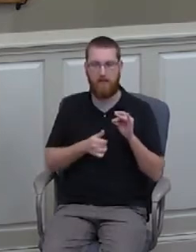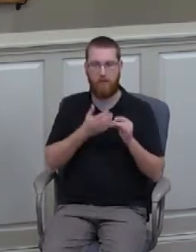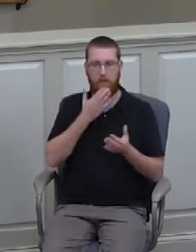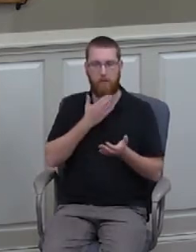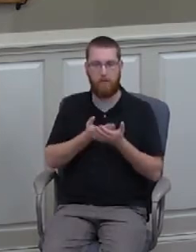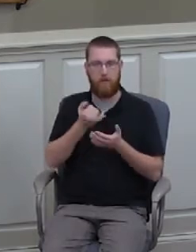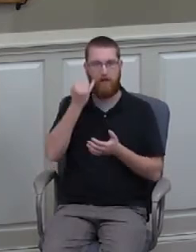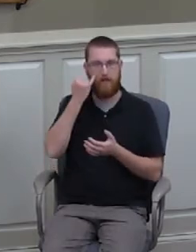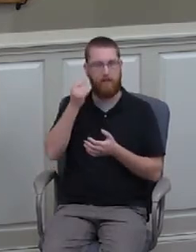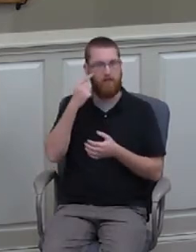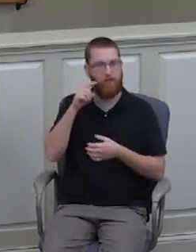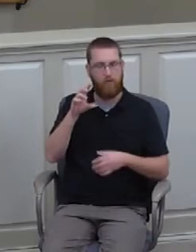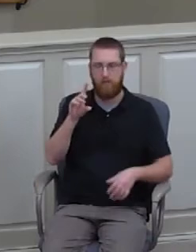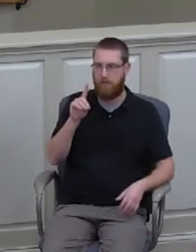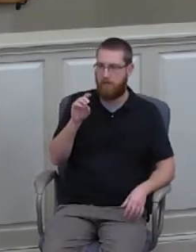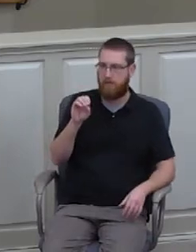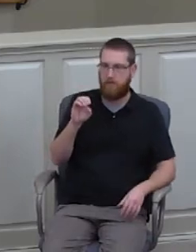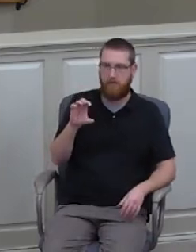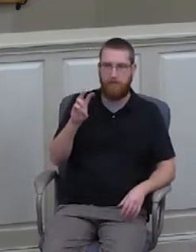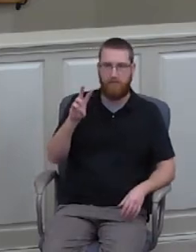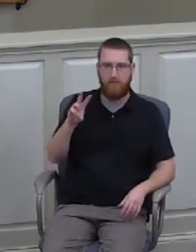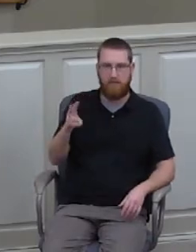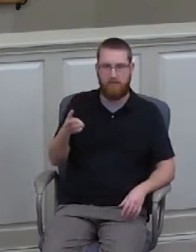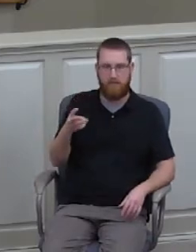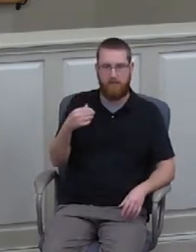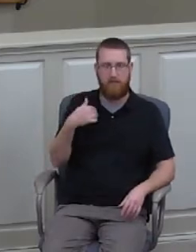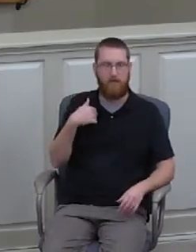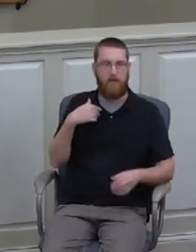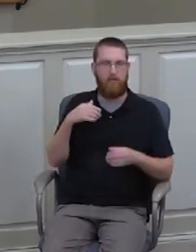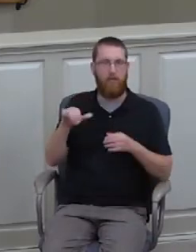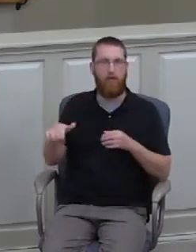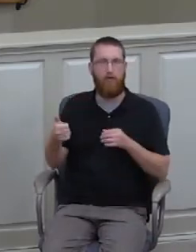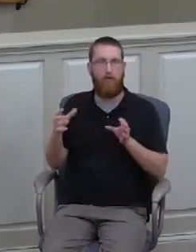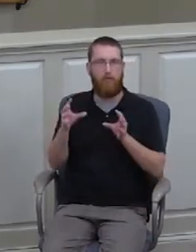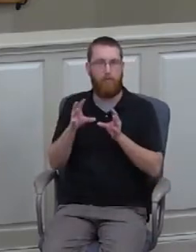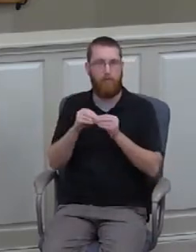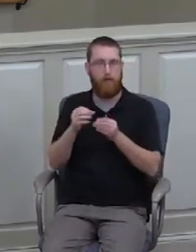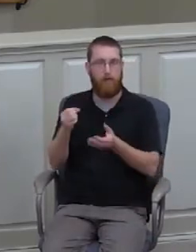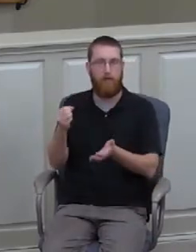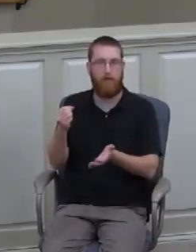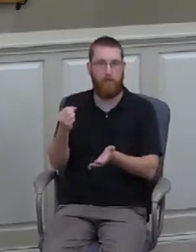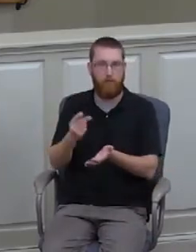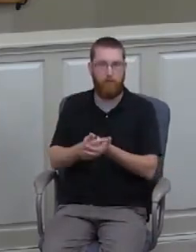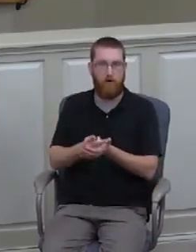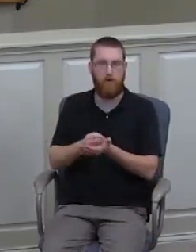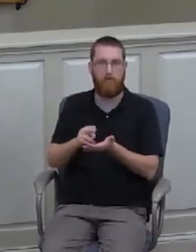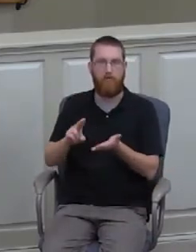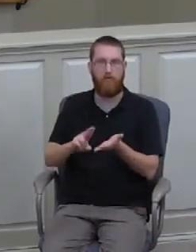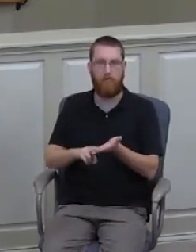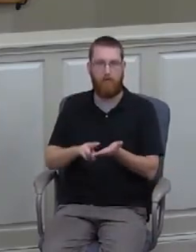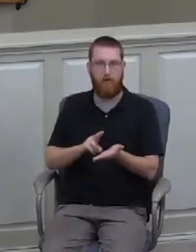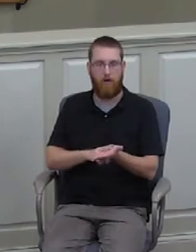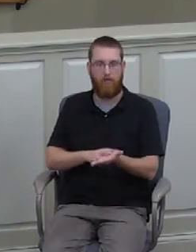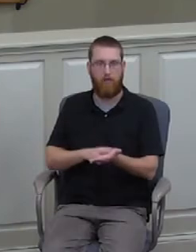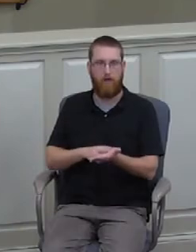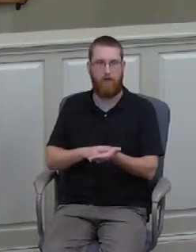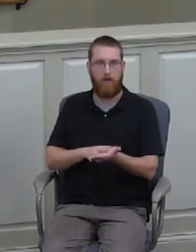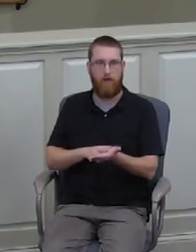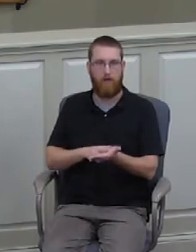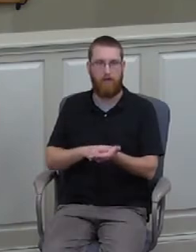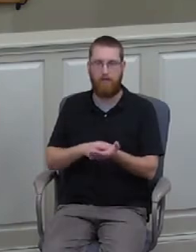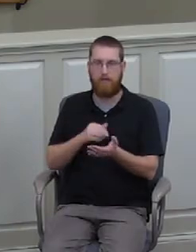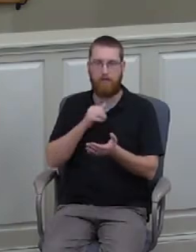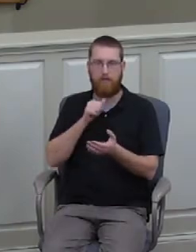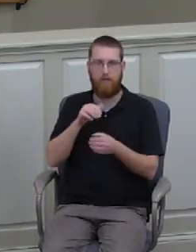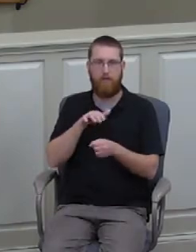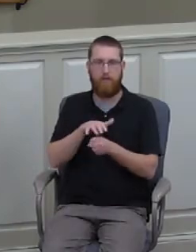the 6th to have a meeting to approve a contract that would not allow us appropriate